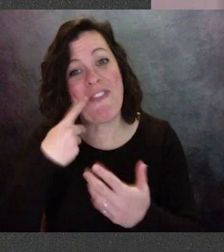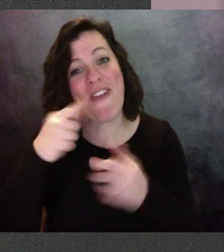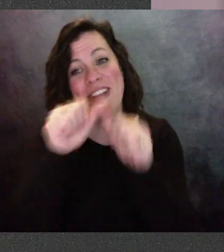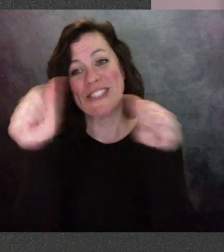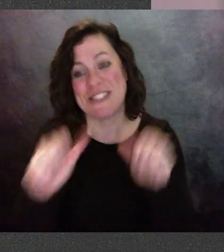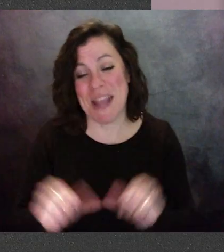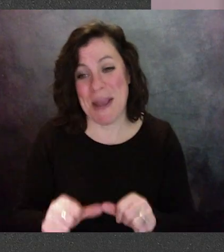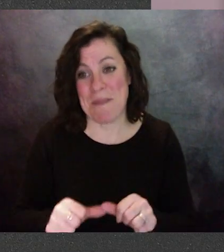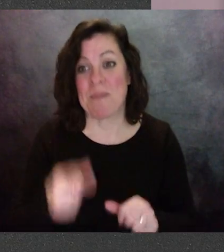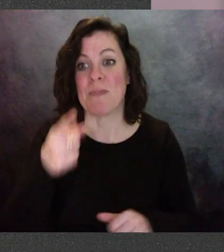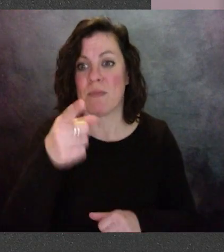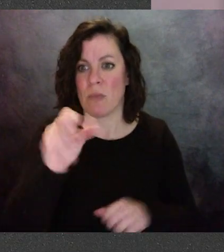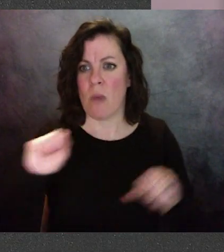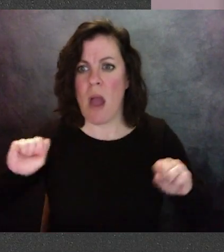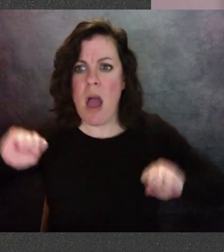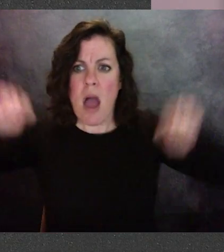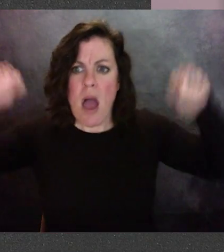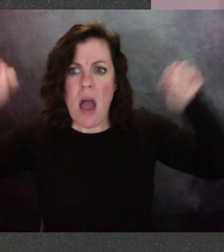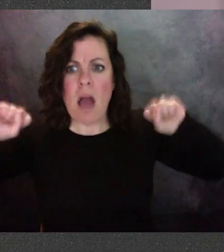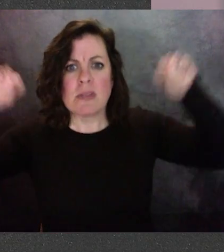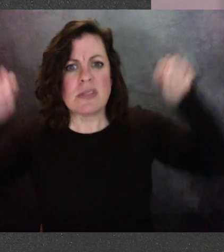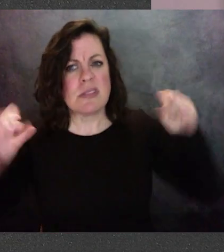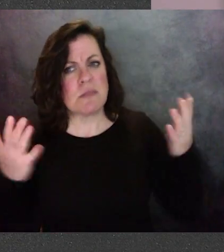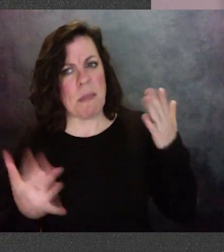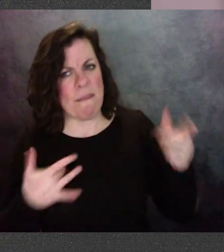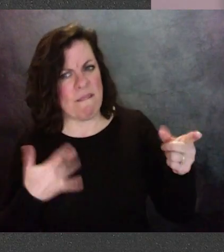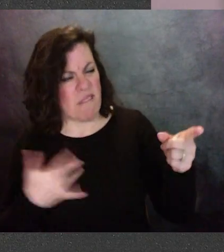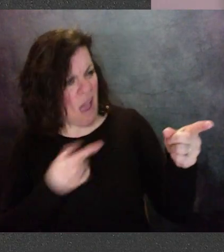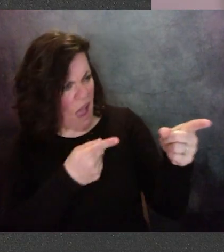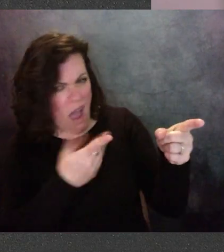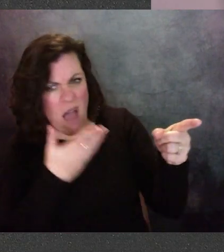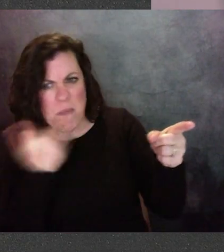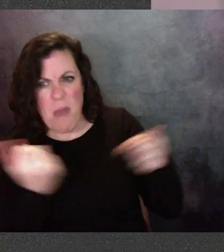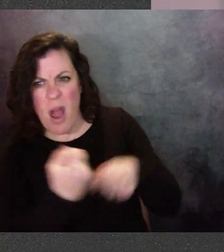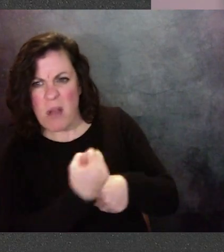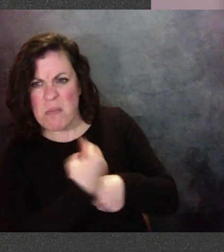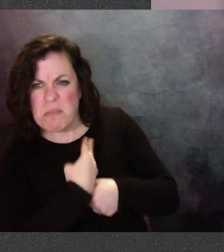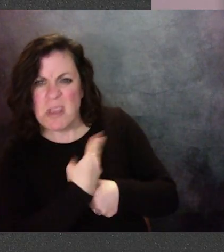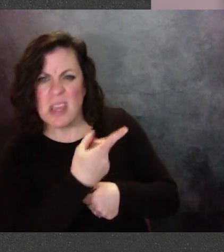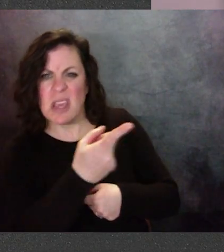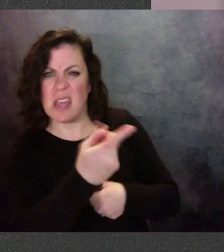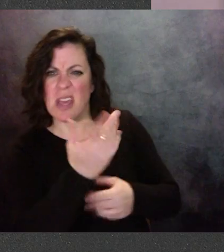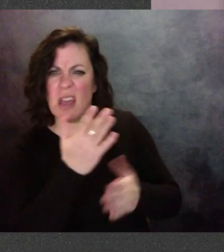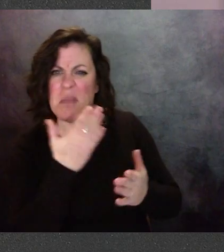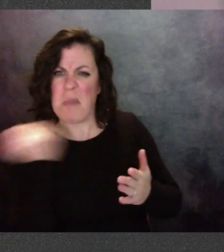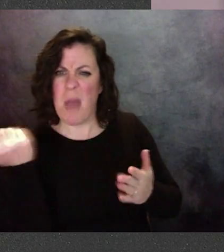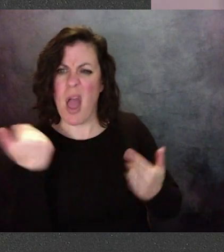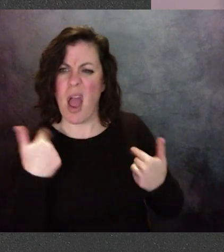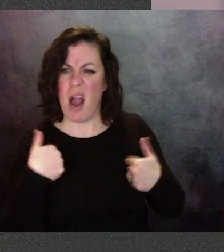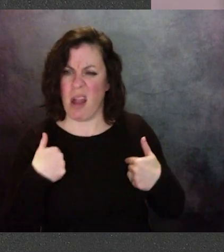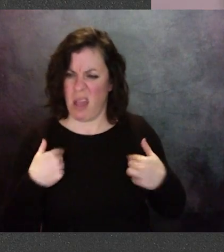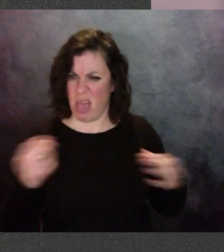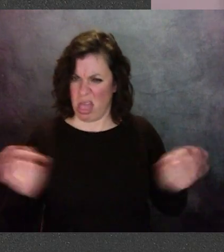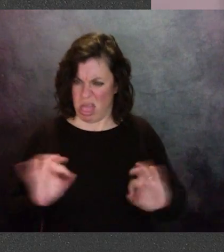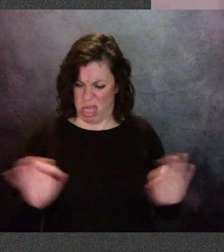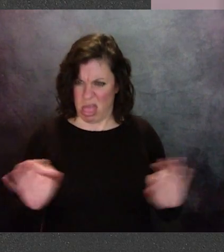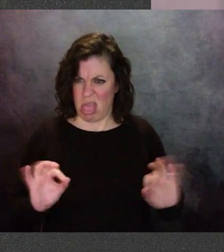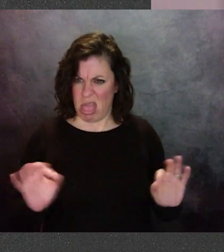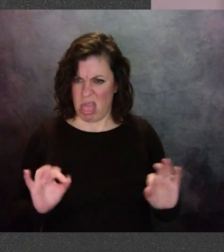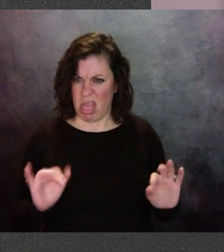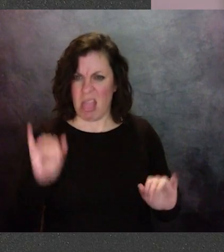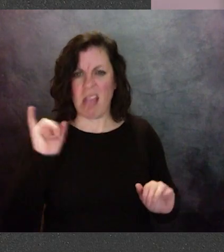little bit better than you, or maybe has a little bit more than you. You know, that feeling is